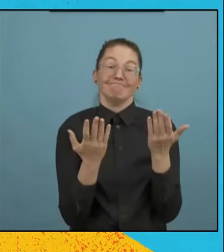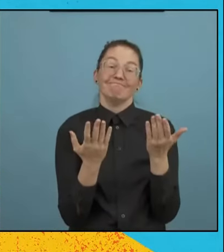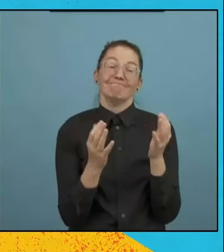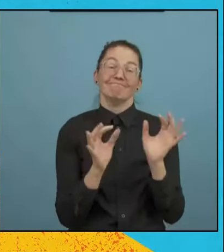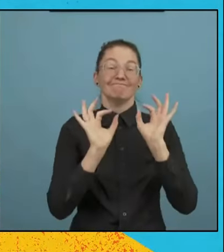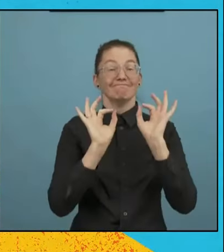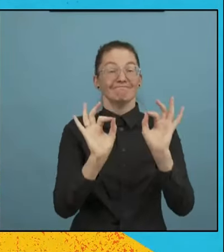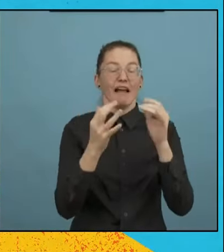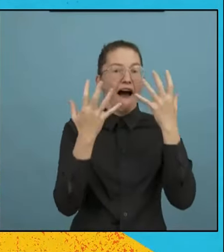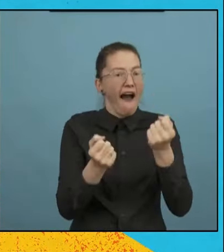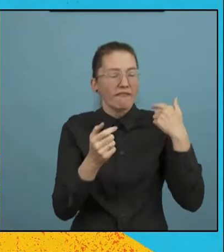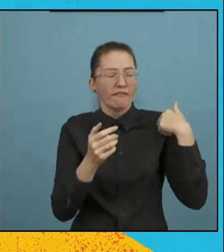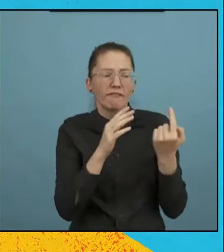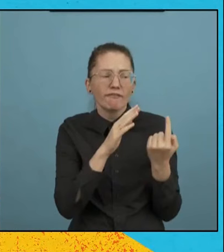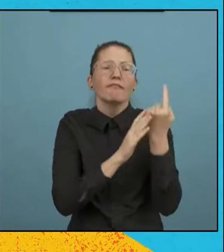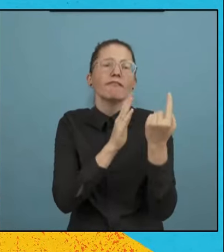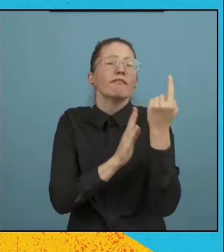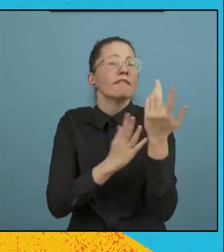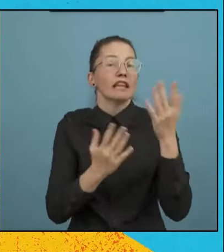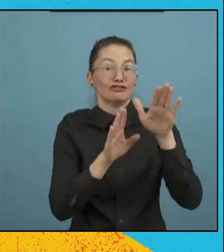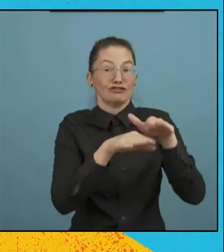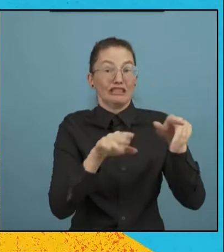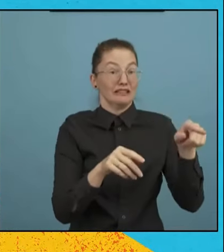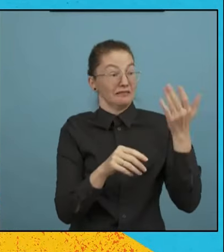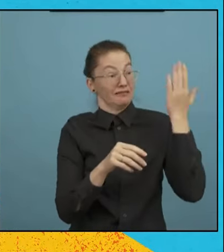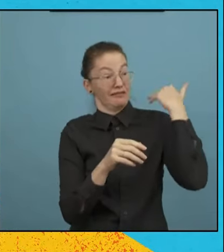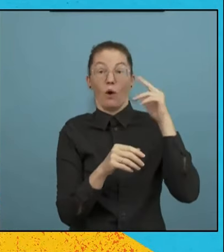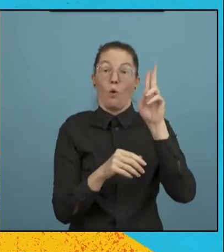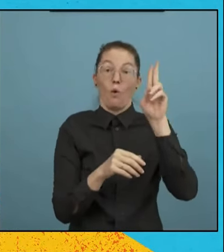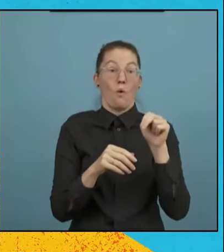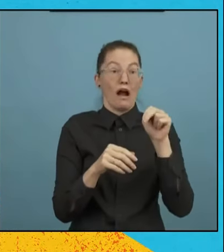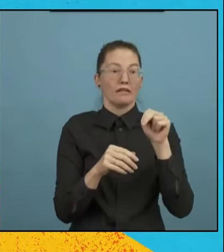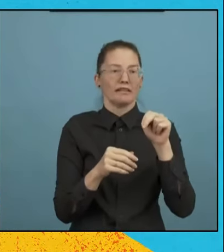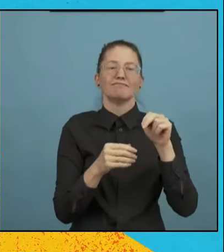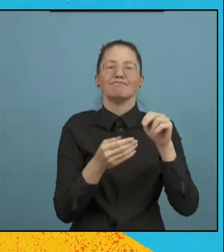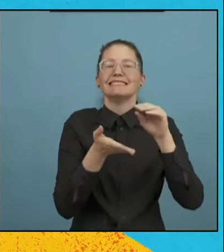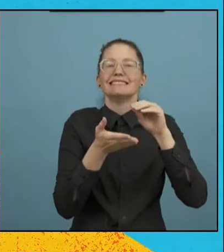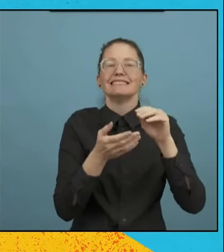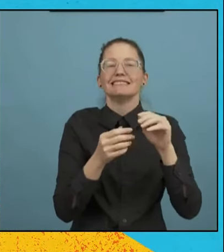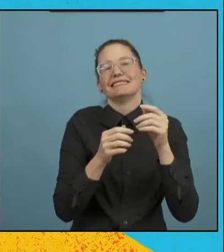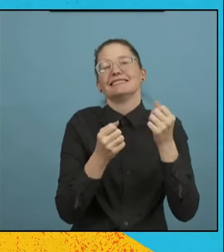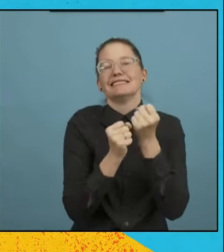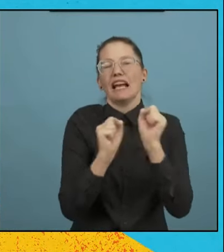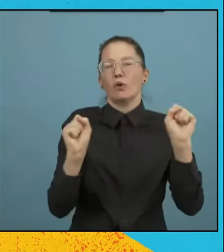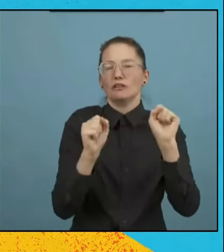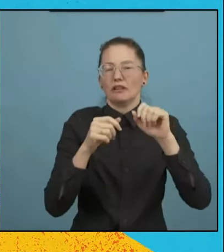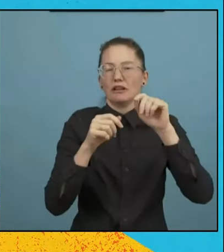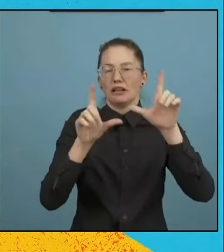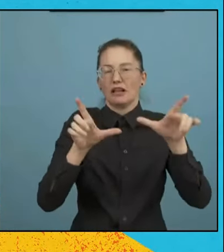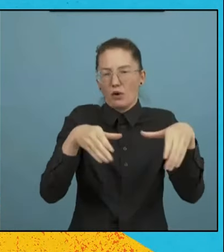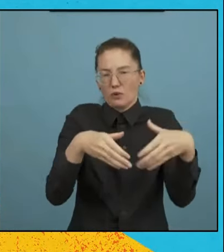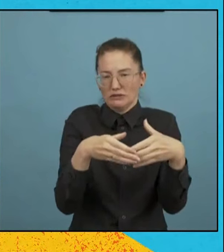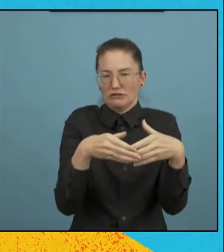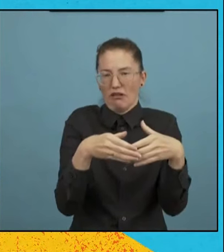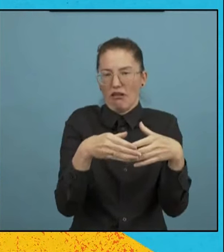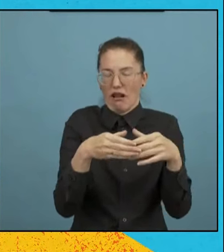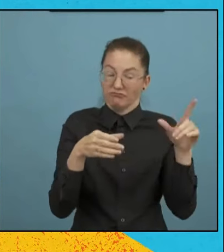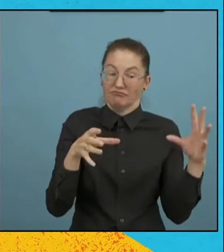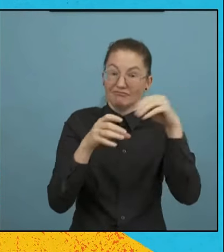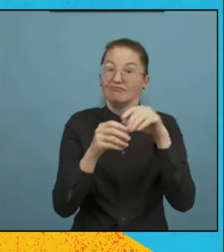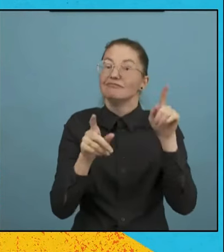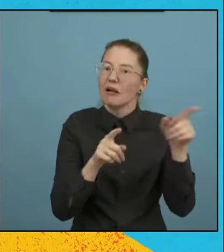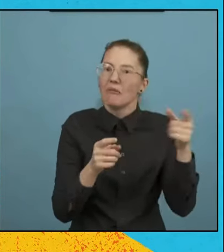the right to participate. We need to make these informal processes formalized and institutionalized